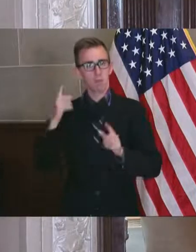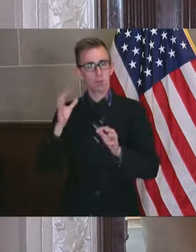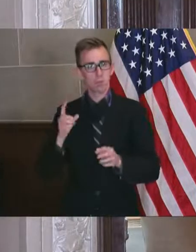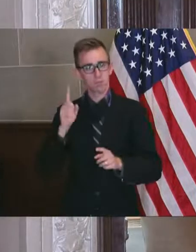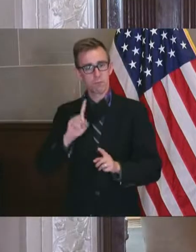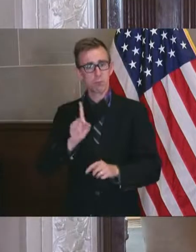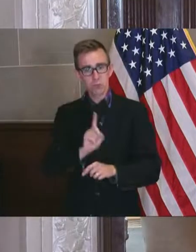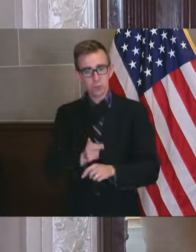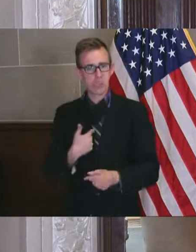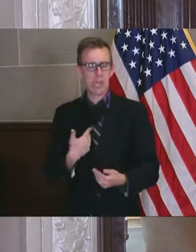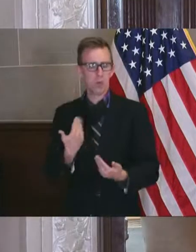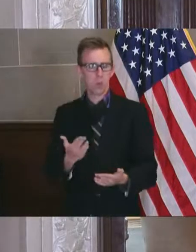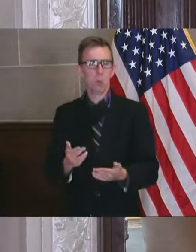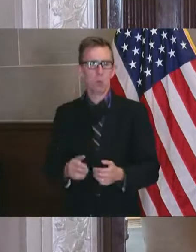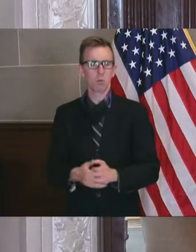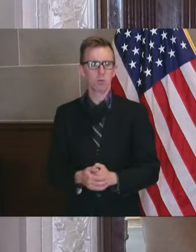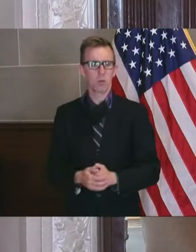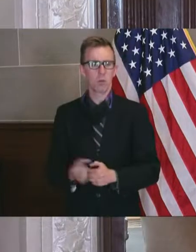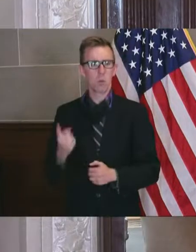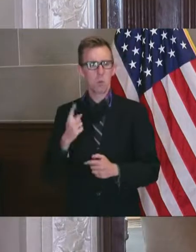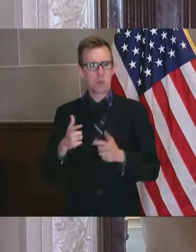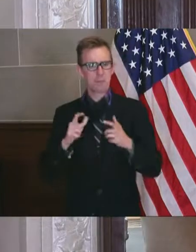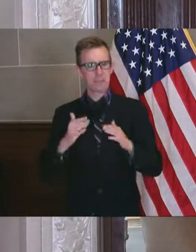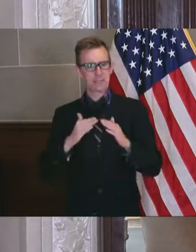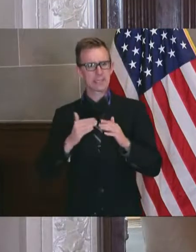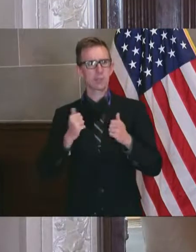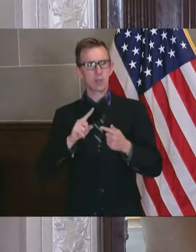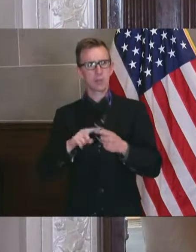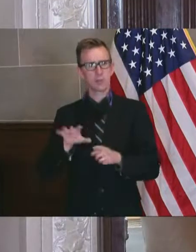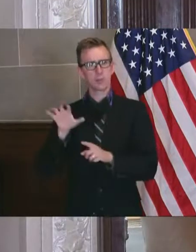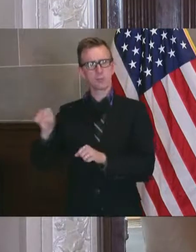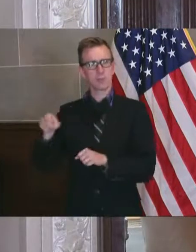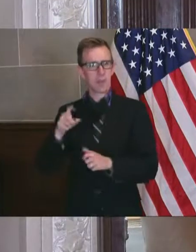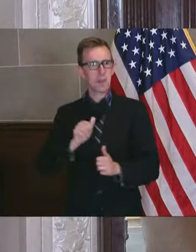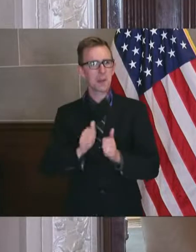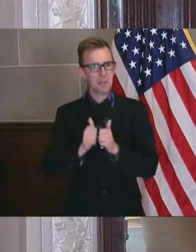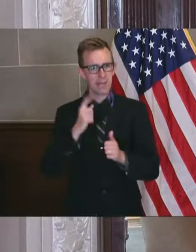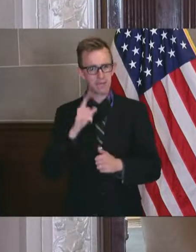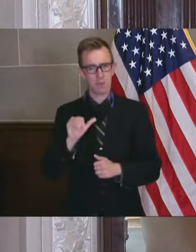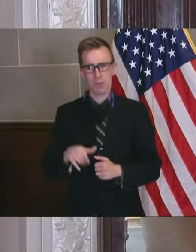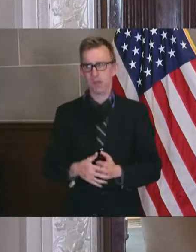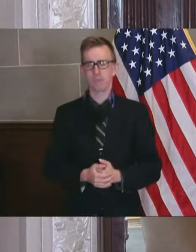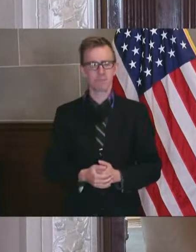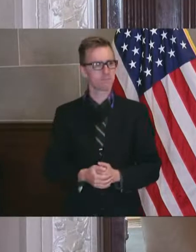that, so don't hold me to that. But I think one of the bigger cities was trying to get for that at the time. They were competing for it.